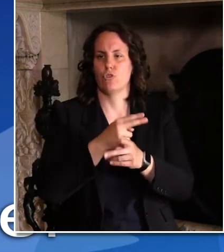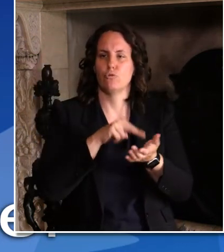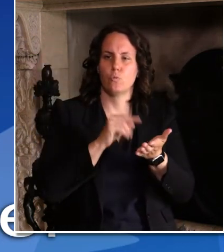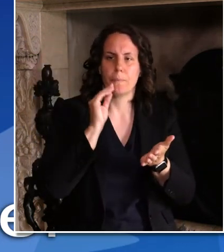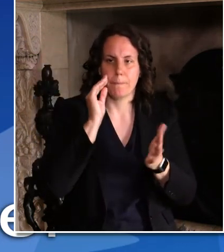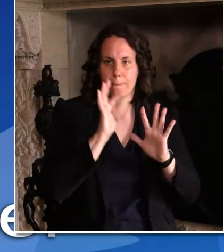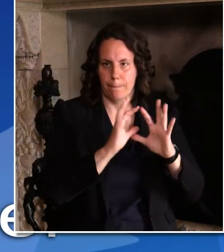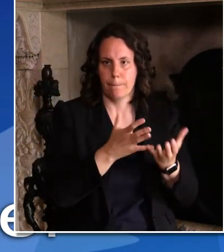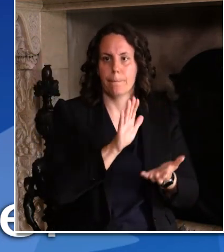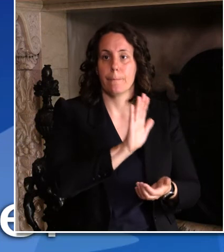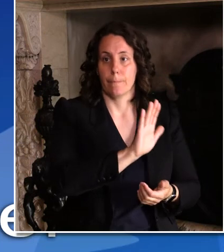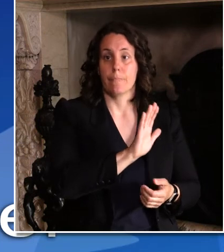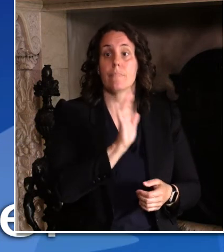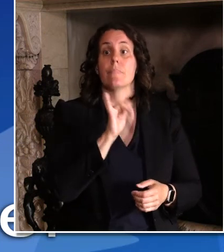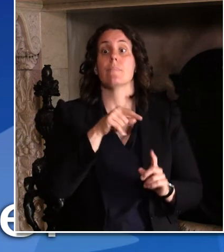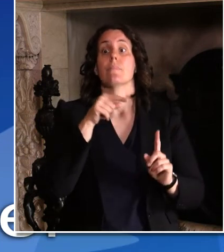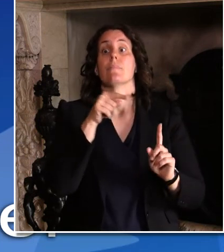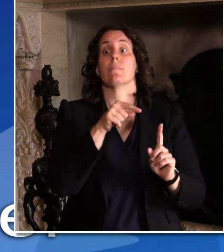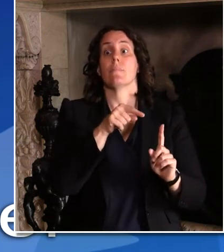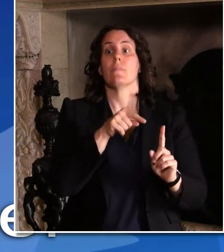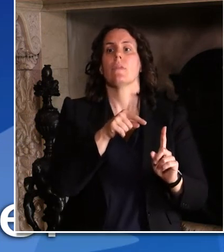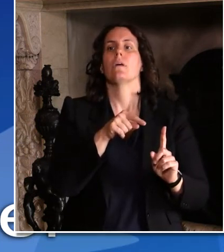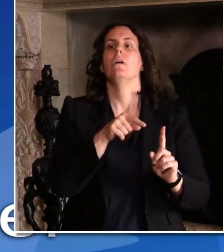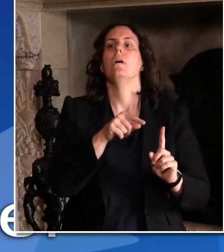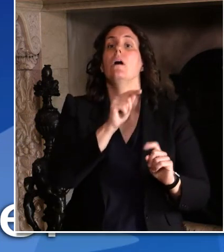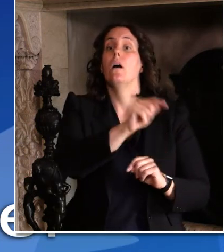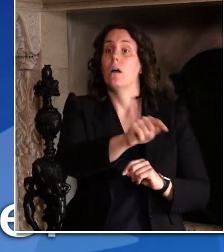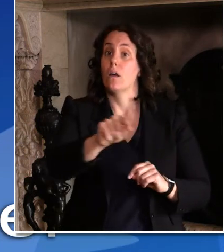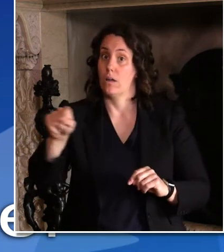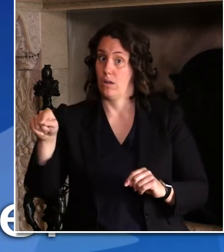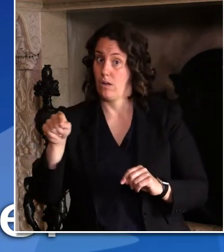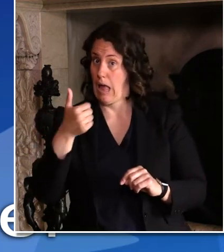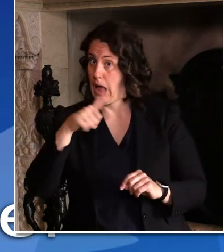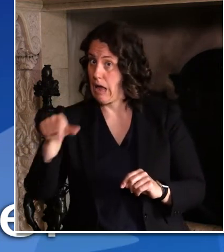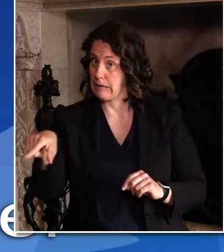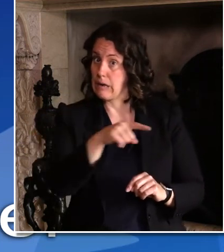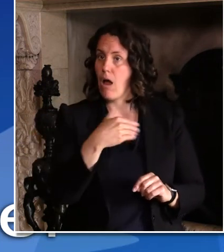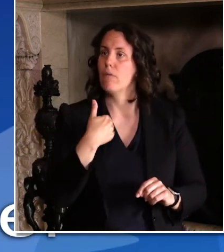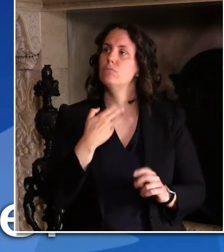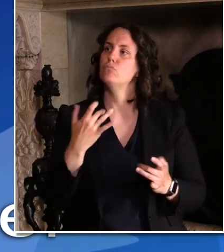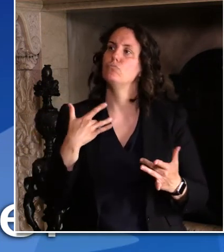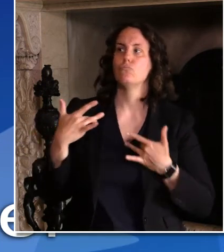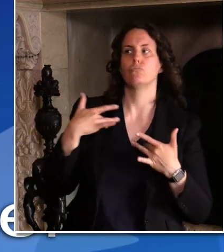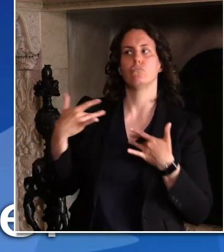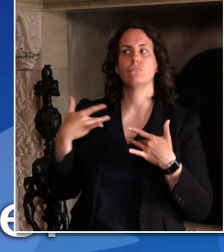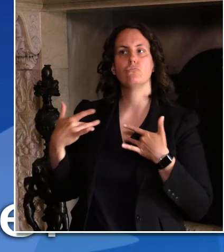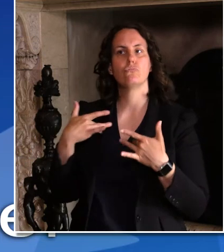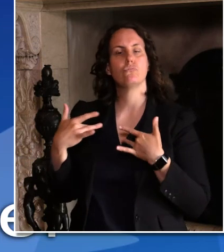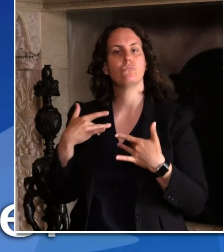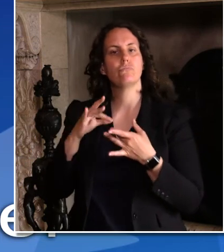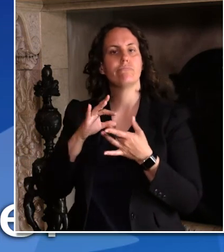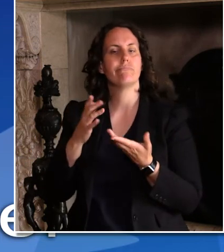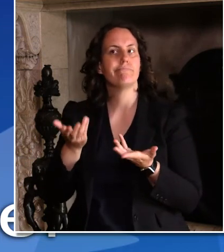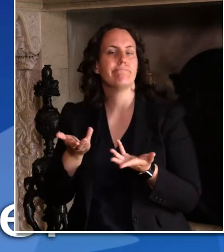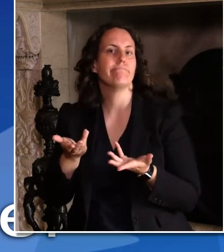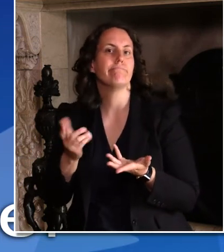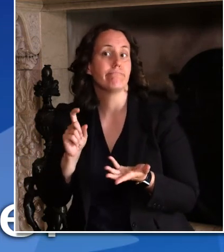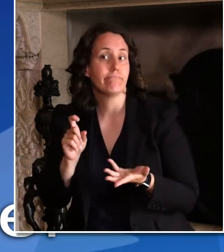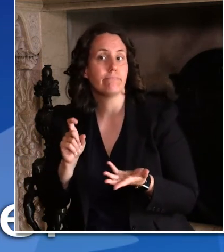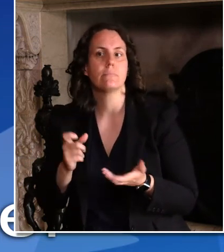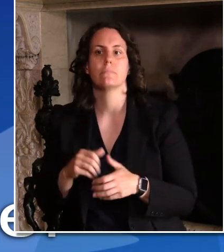these long-term care providers that while some financial assistance is heading their